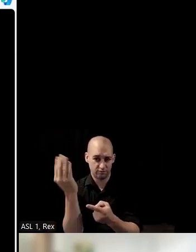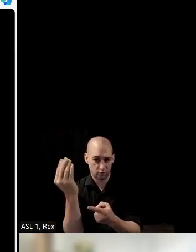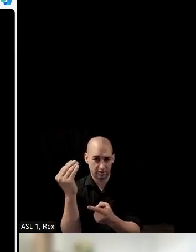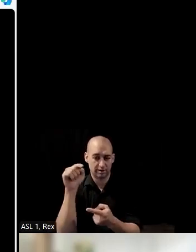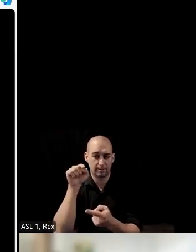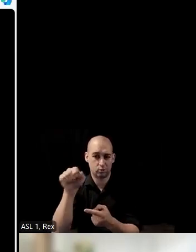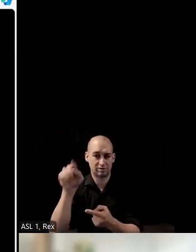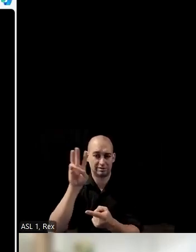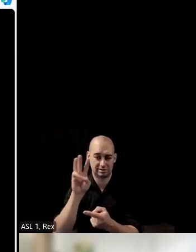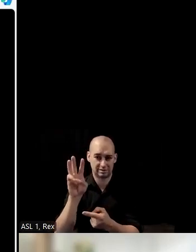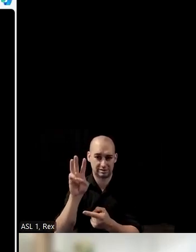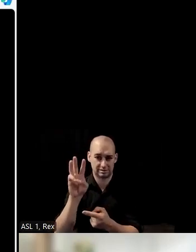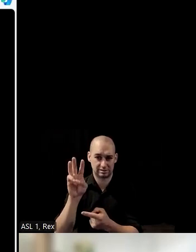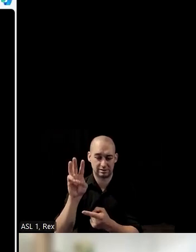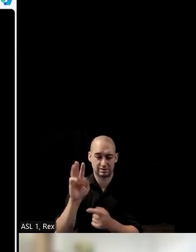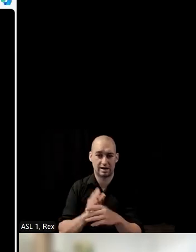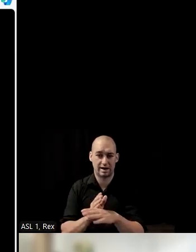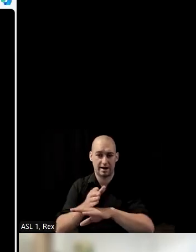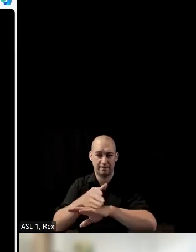14.6 post